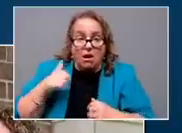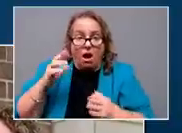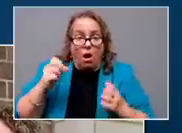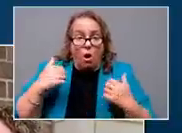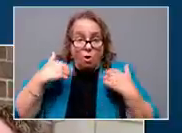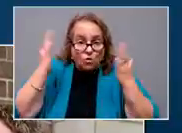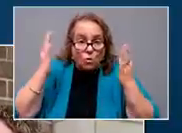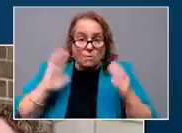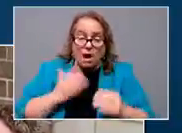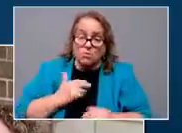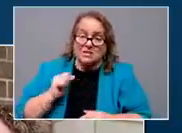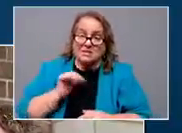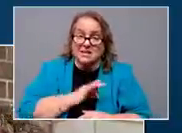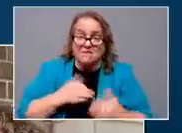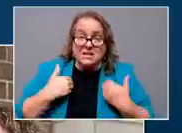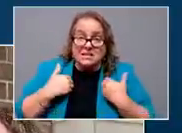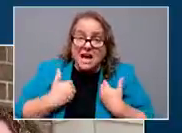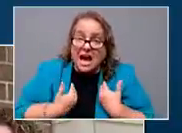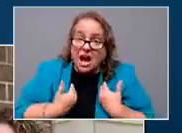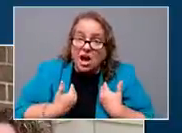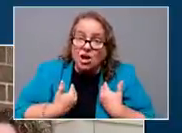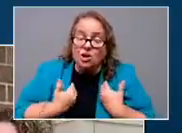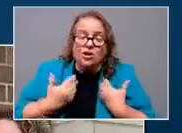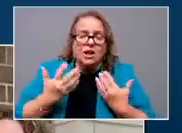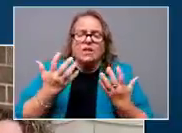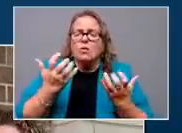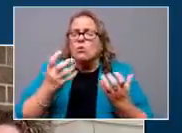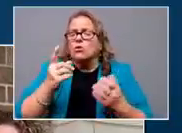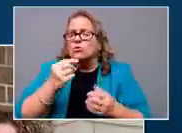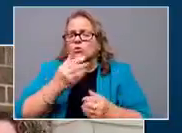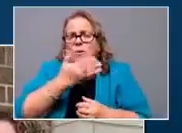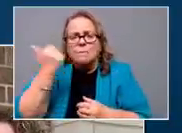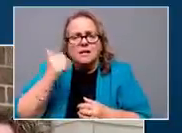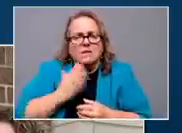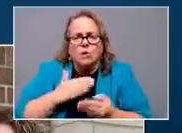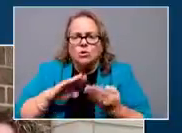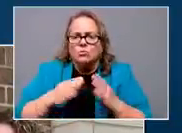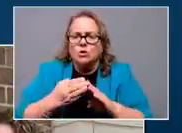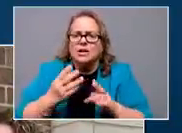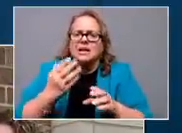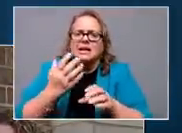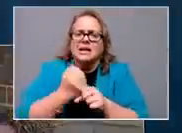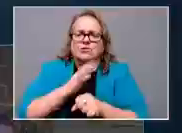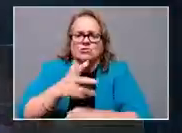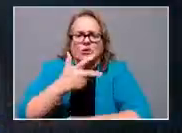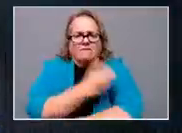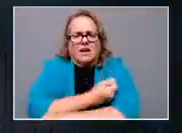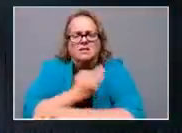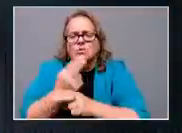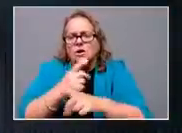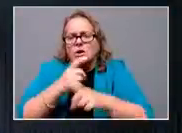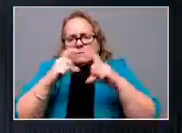are wanting to do the best they can for this community. So get your vaccines, wear your masks, and stay safe.